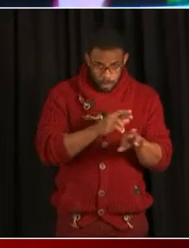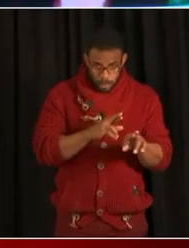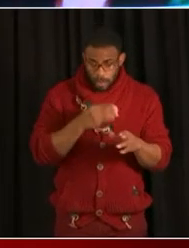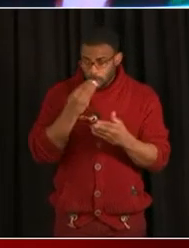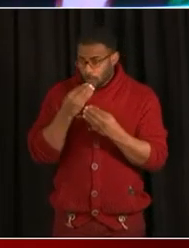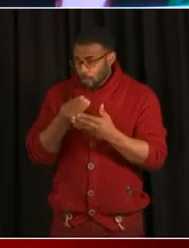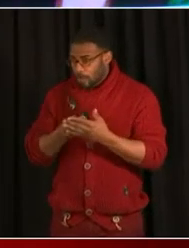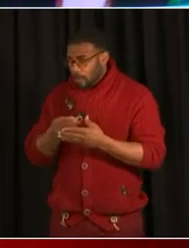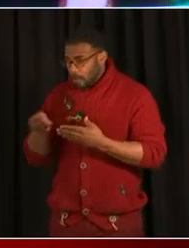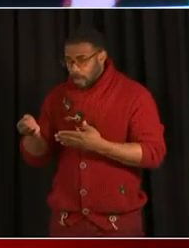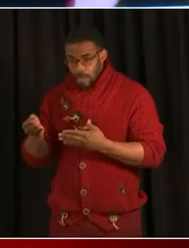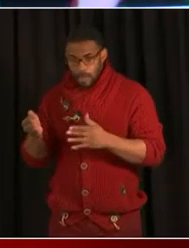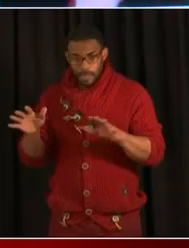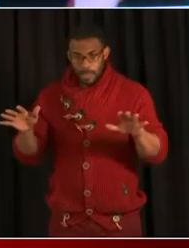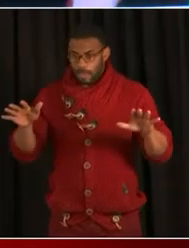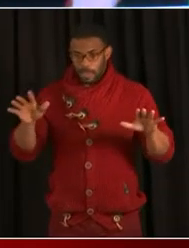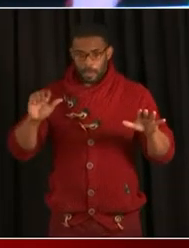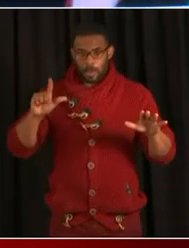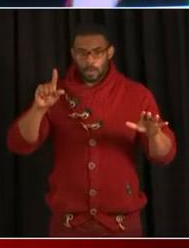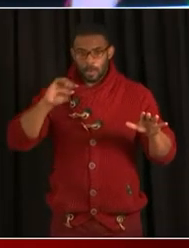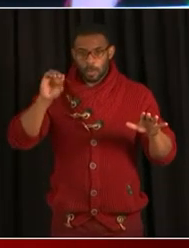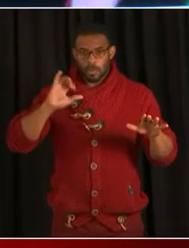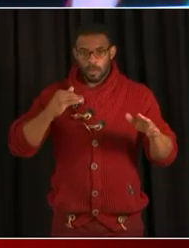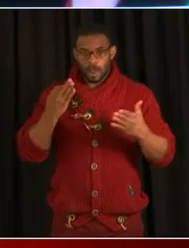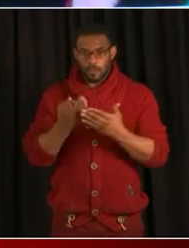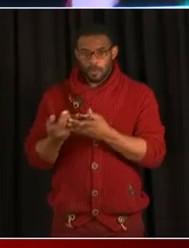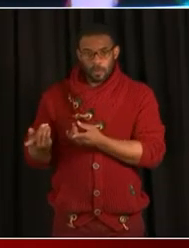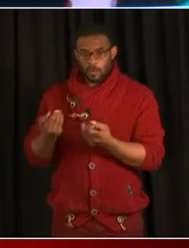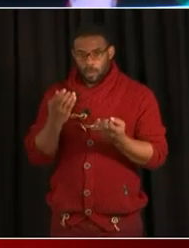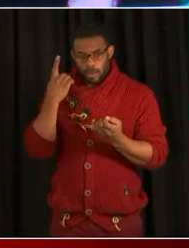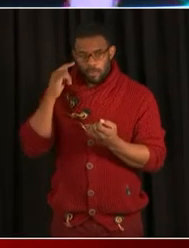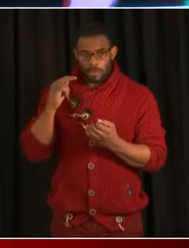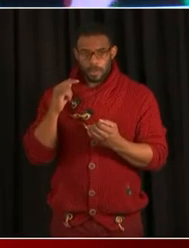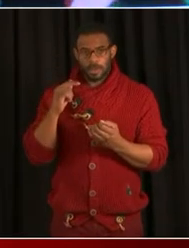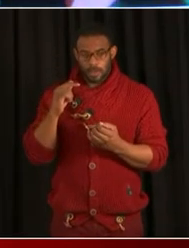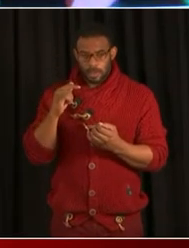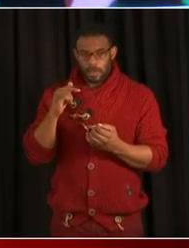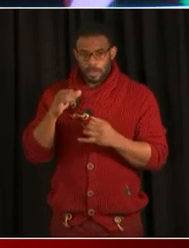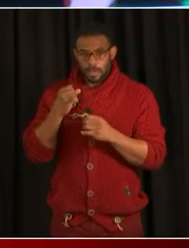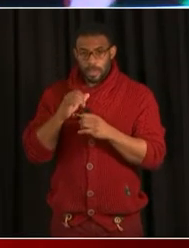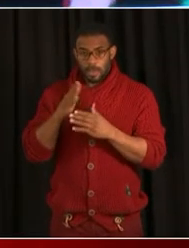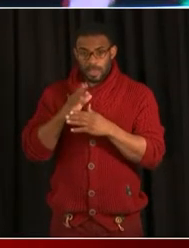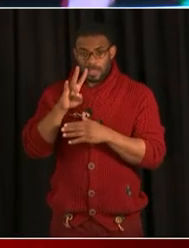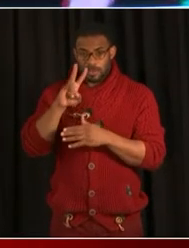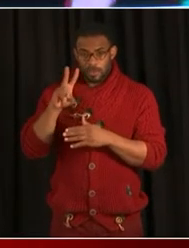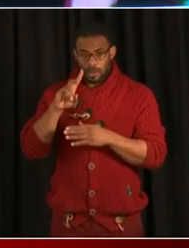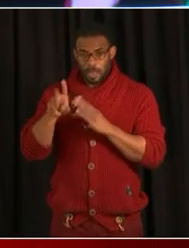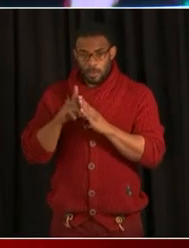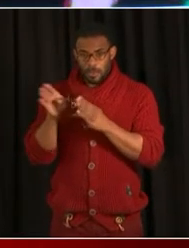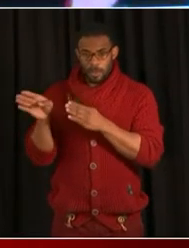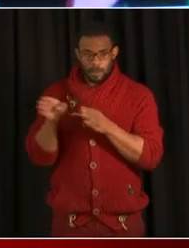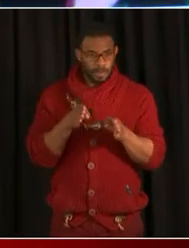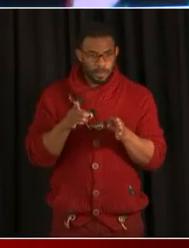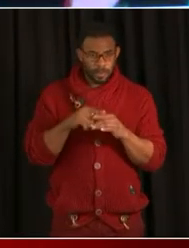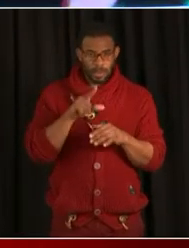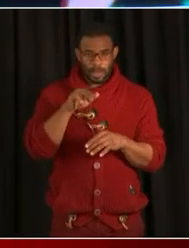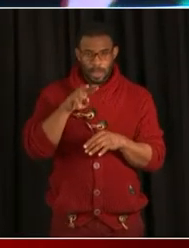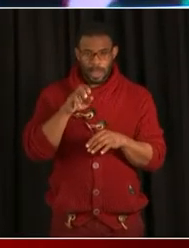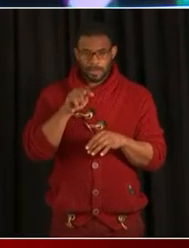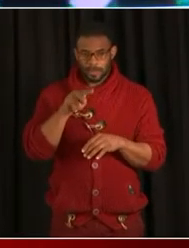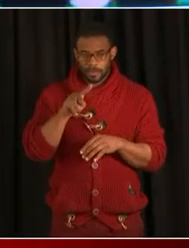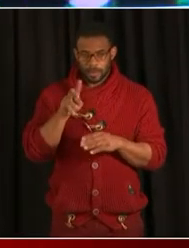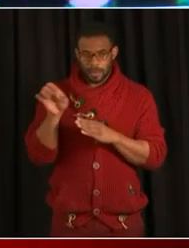had been purchased, and it was about 20% of our fundraising for the year. And within 72 hours, we pivoted essentially to